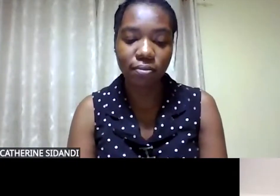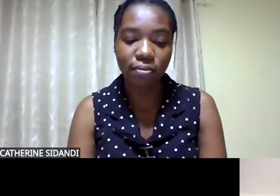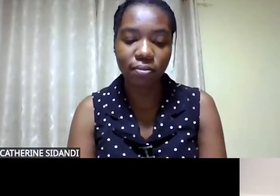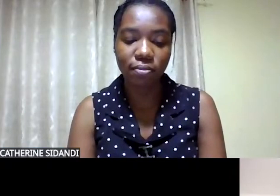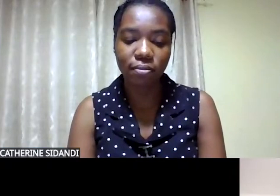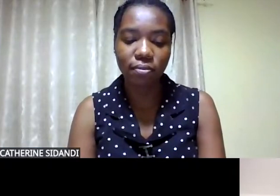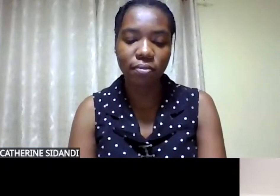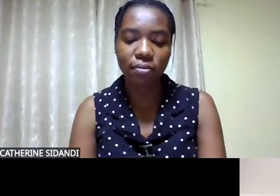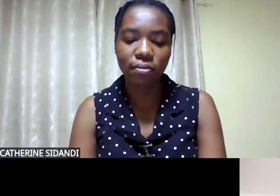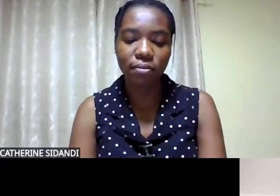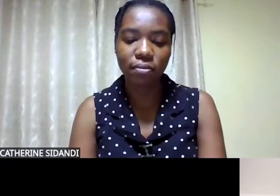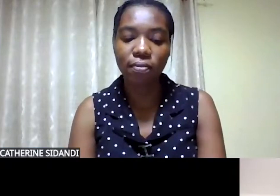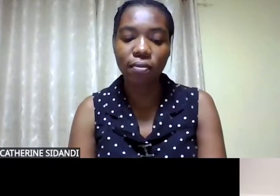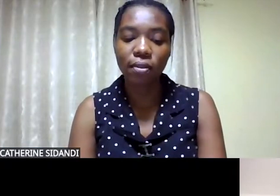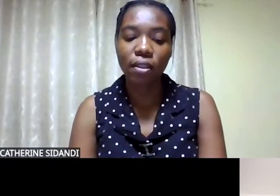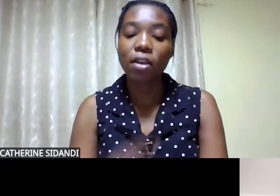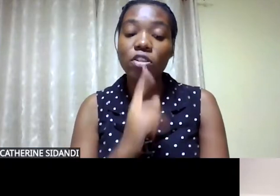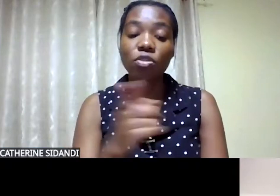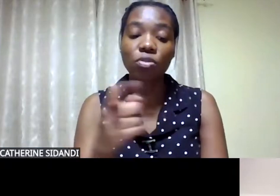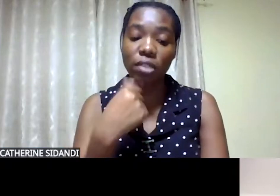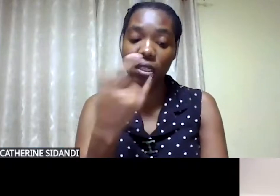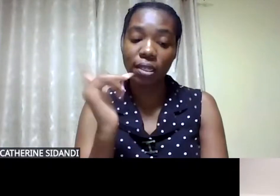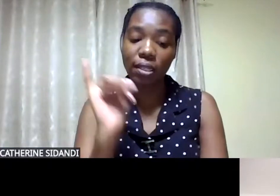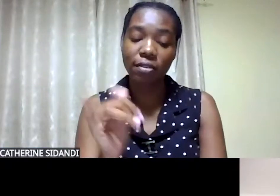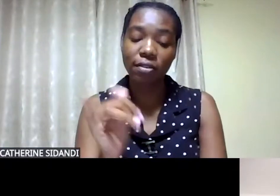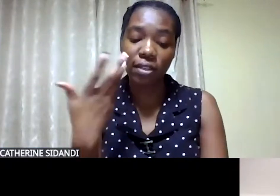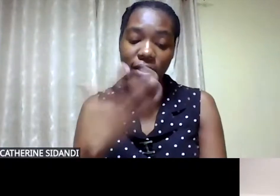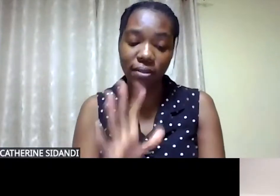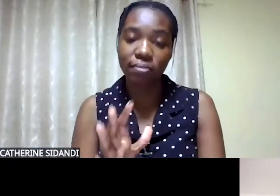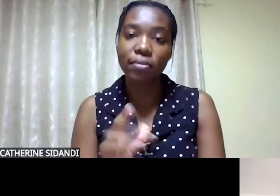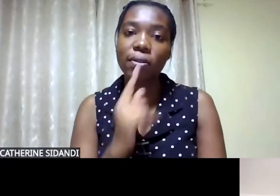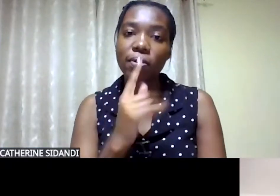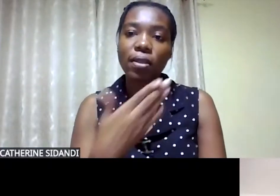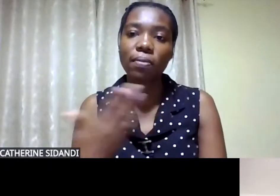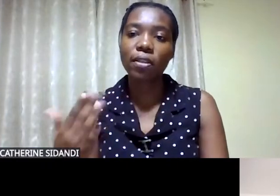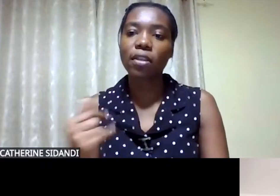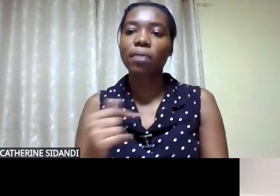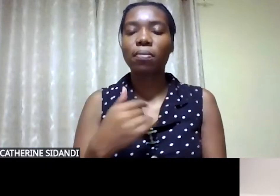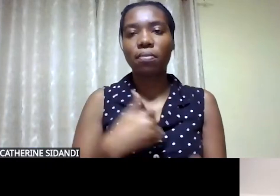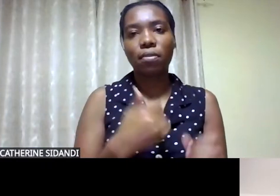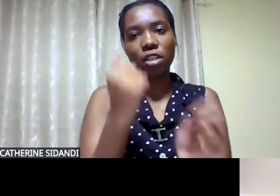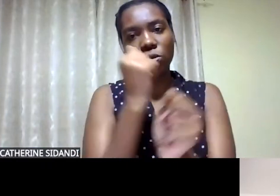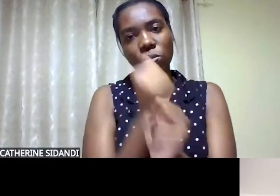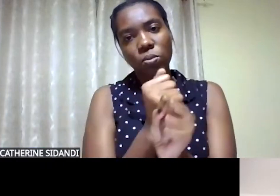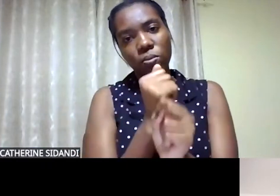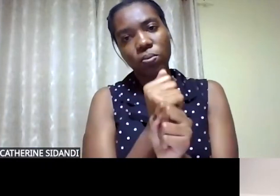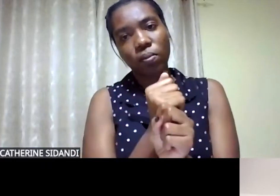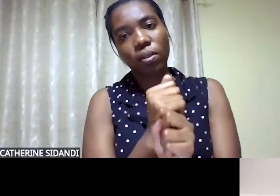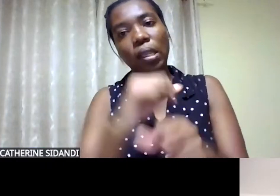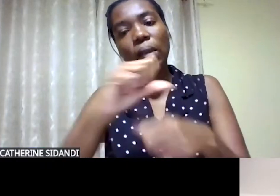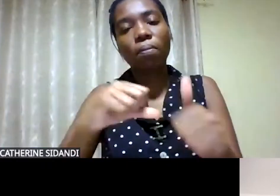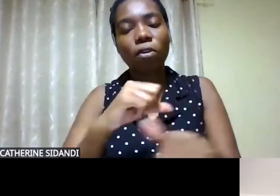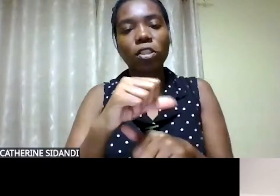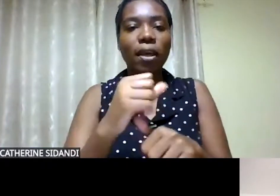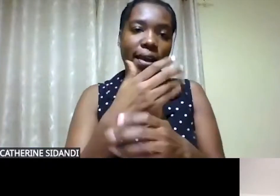actually, now that you've mentioned this, something that I do is the hands-on support with